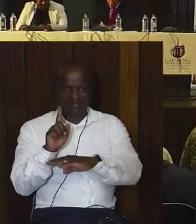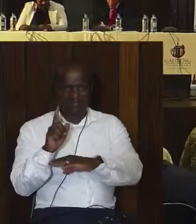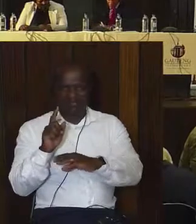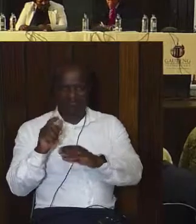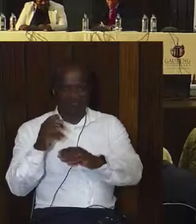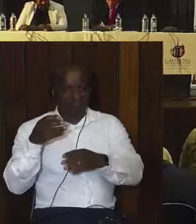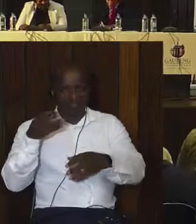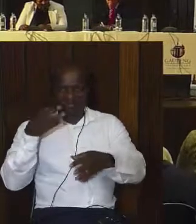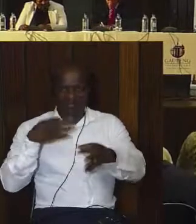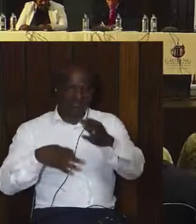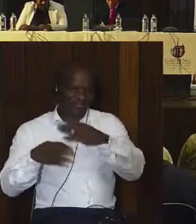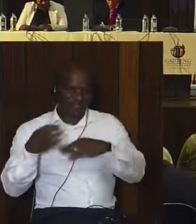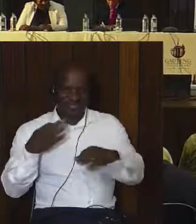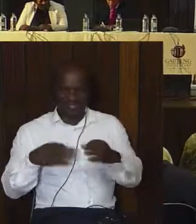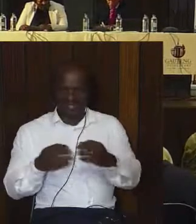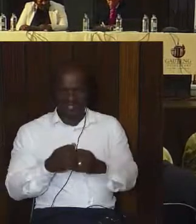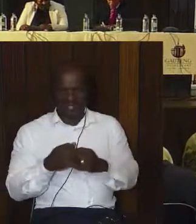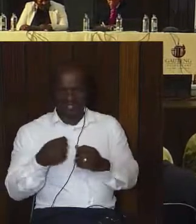mean,